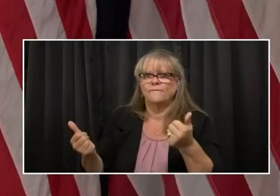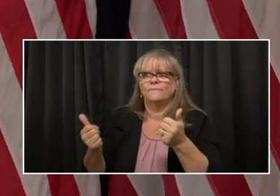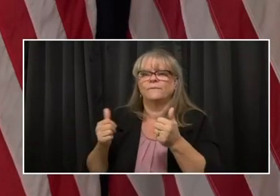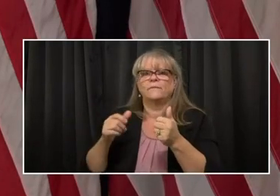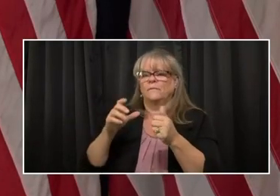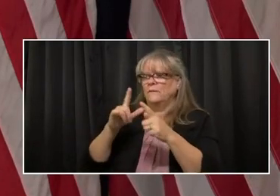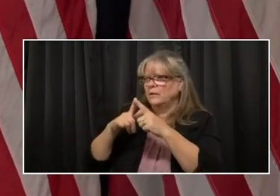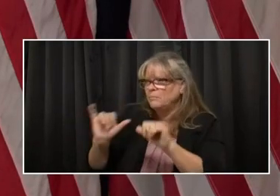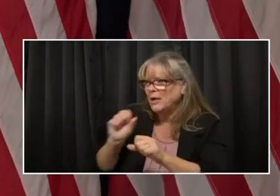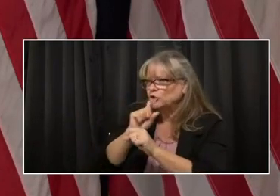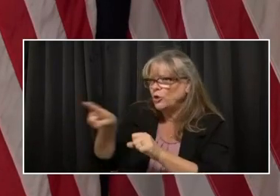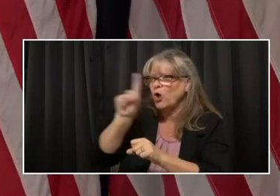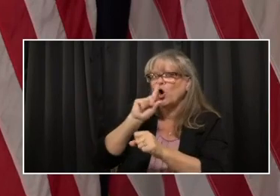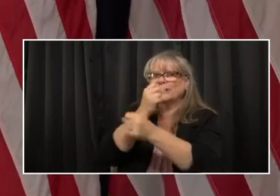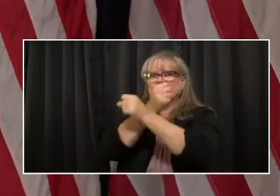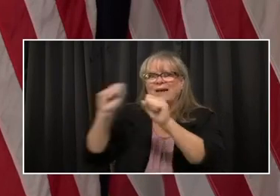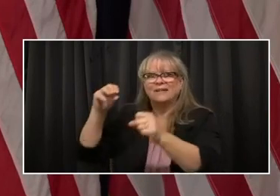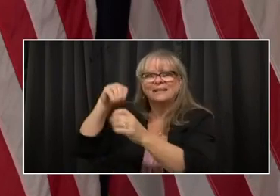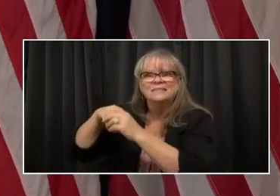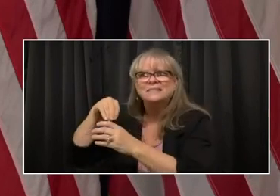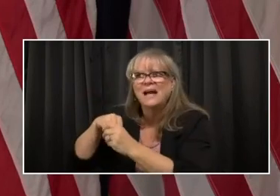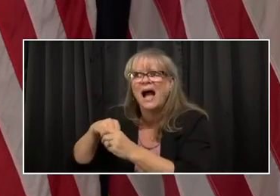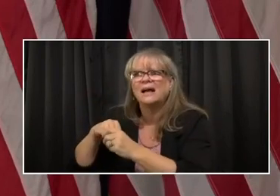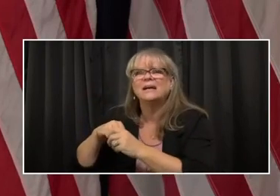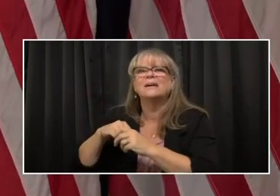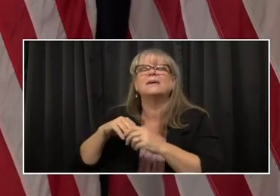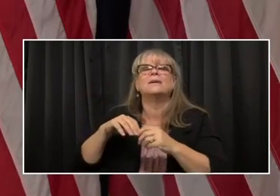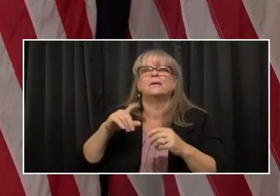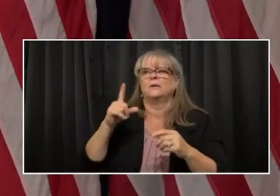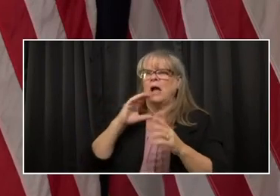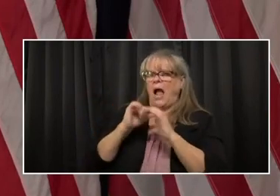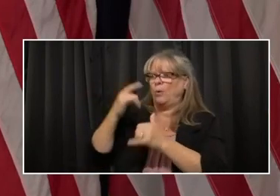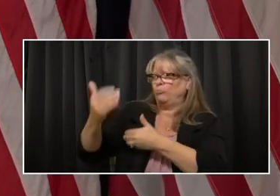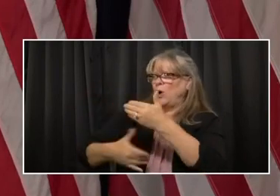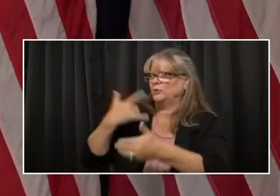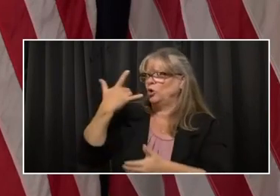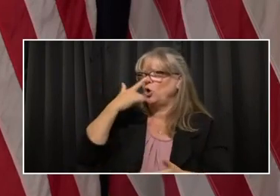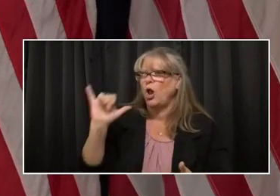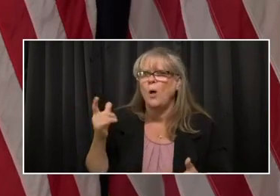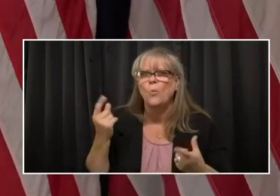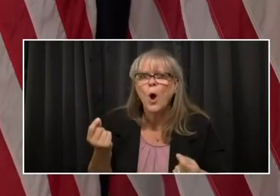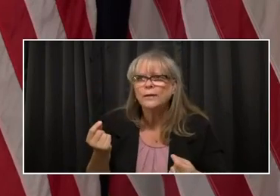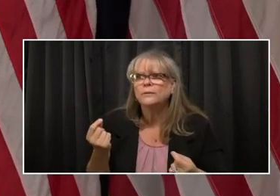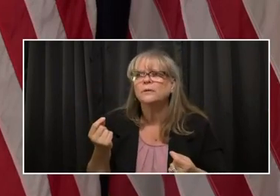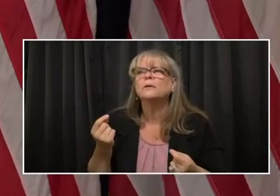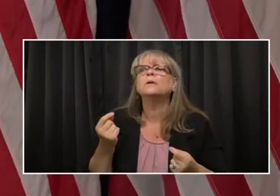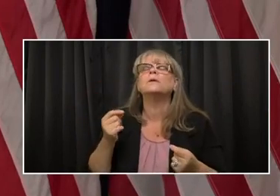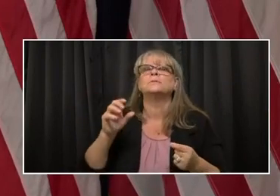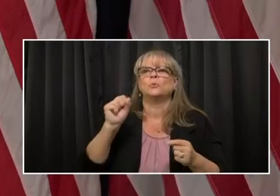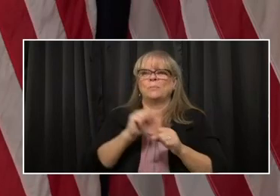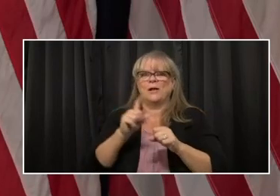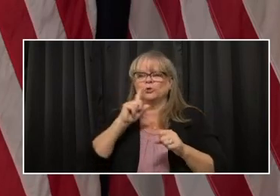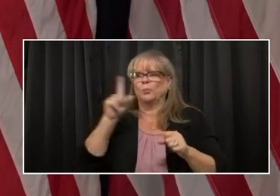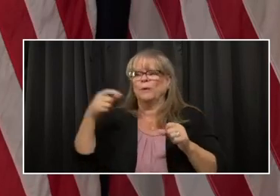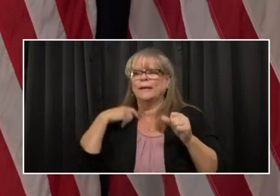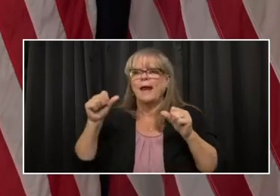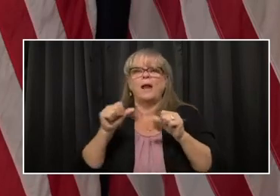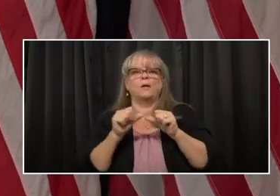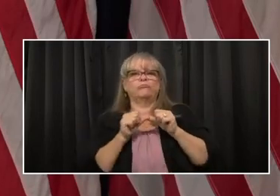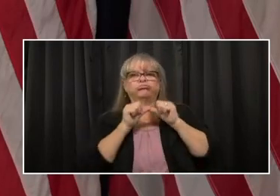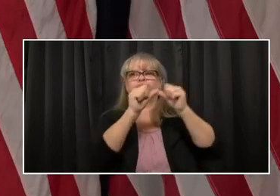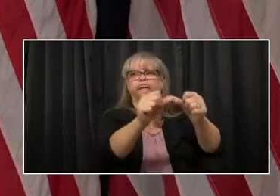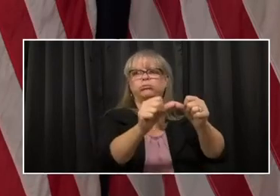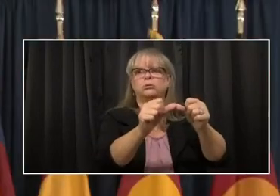better protocols, as well as how we can meaningfully employ the outdoors during our cold season as well.